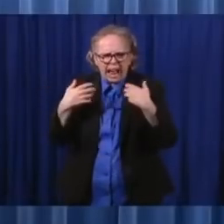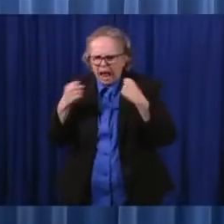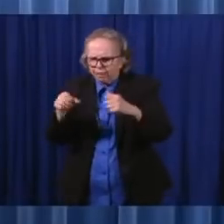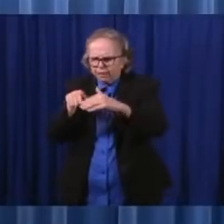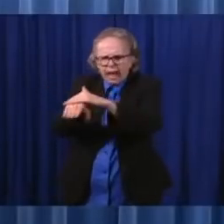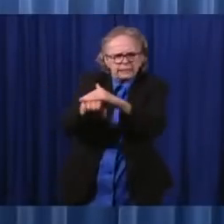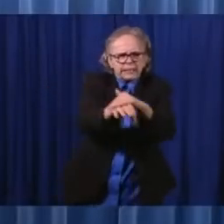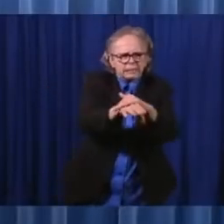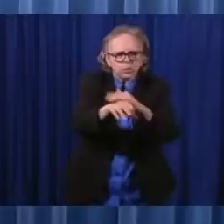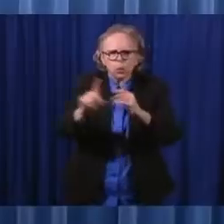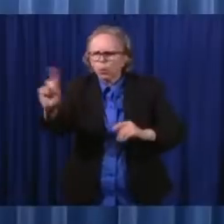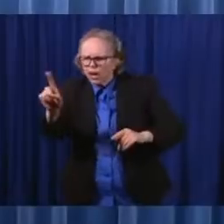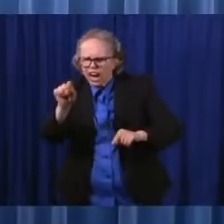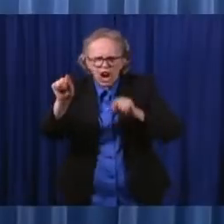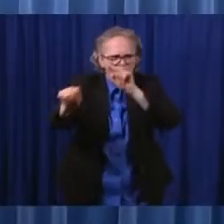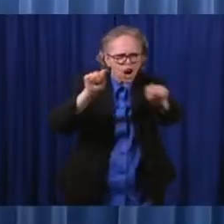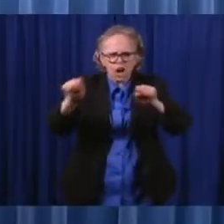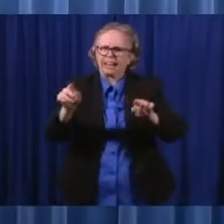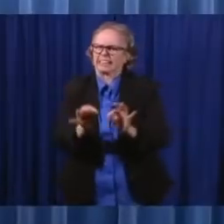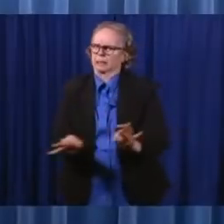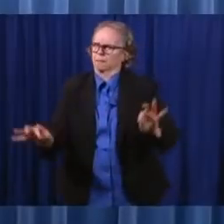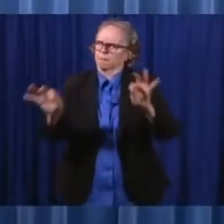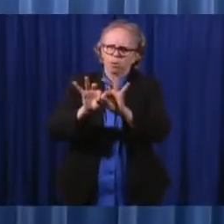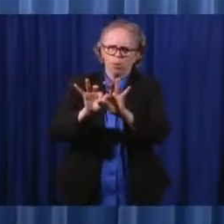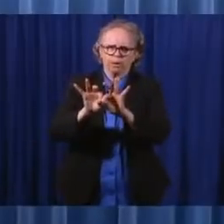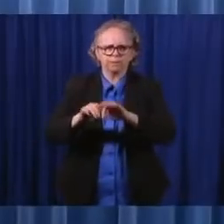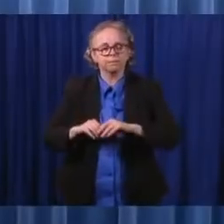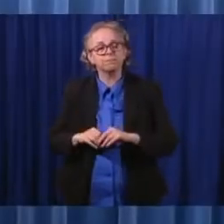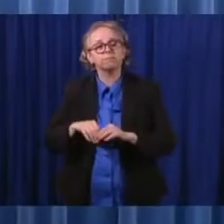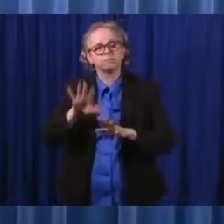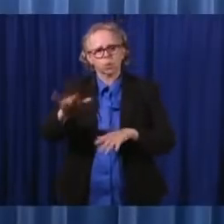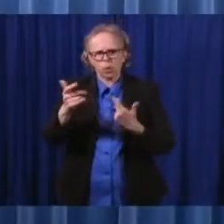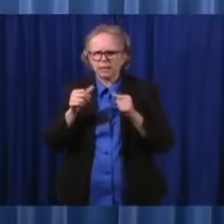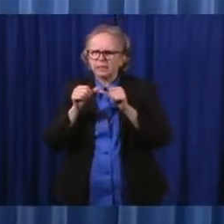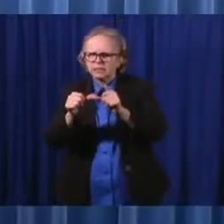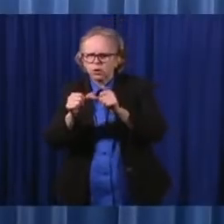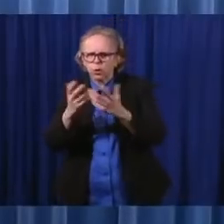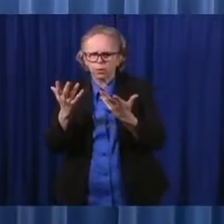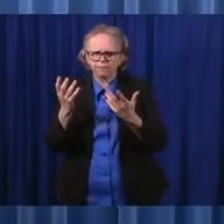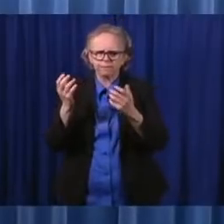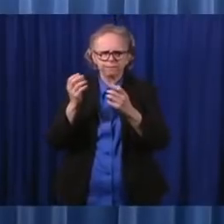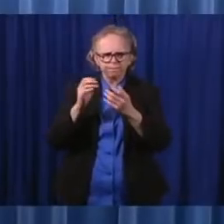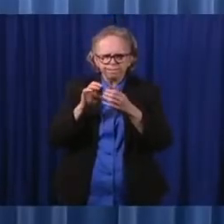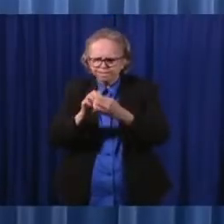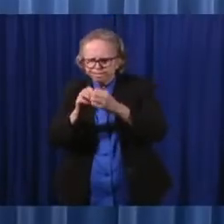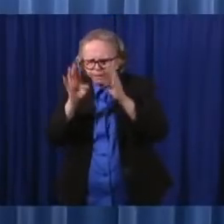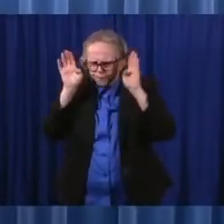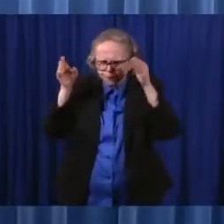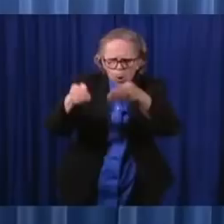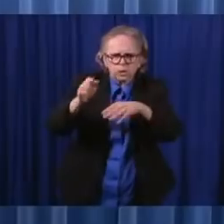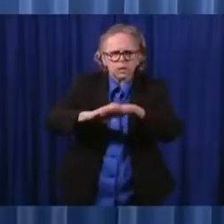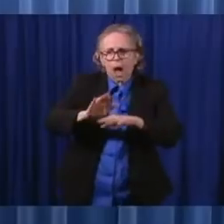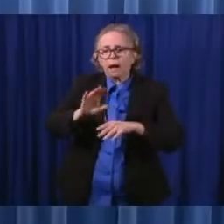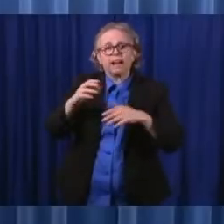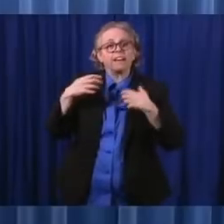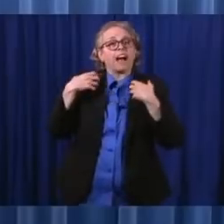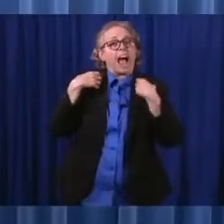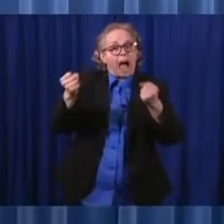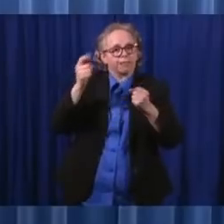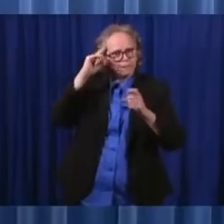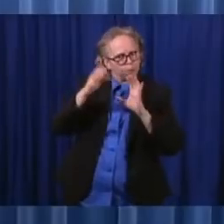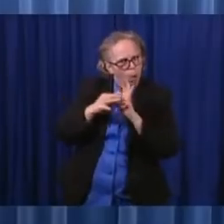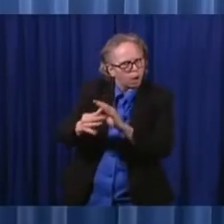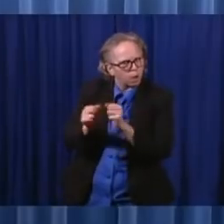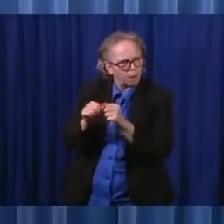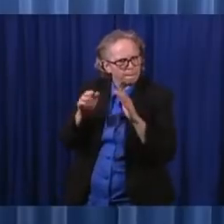focus on our efforts to focus on minority health through the State Health Improvement Plan, and we will focus,